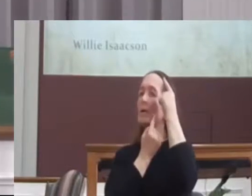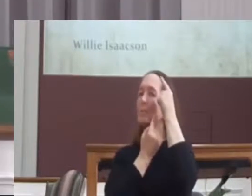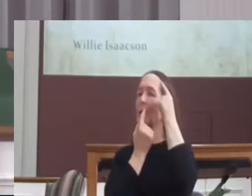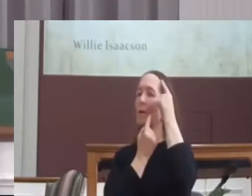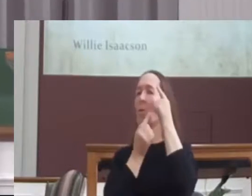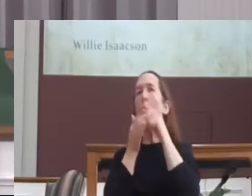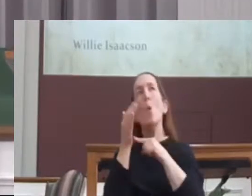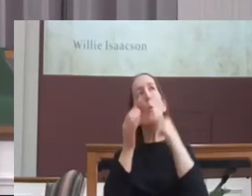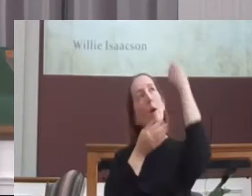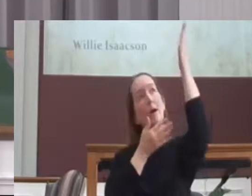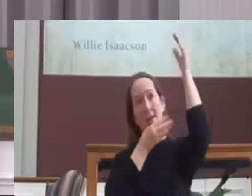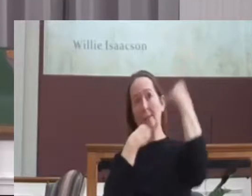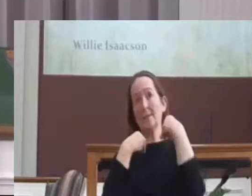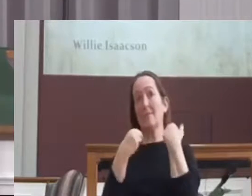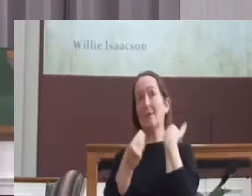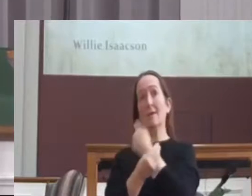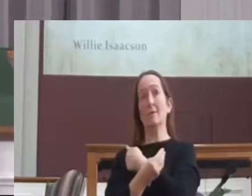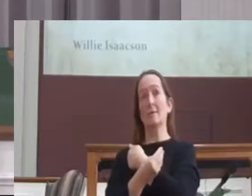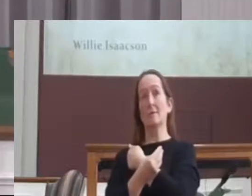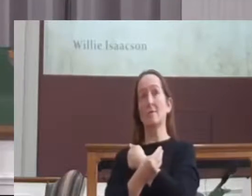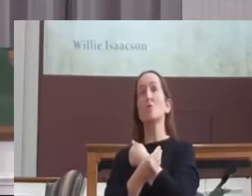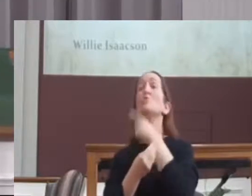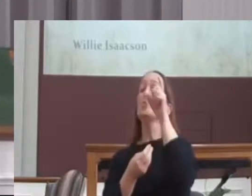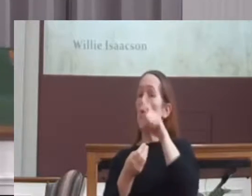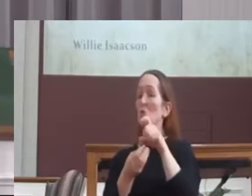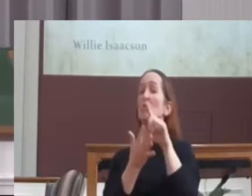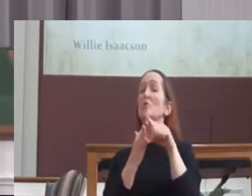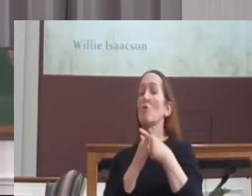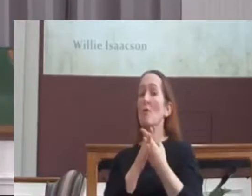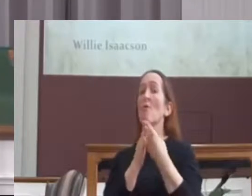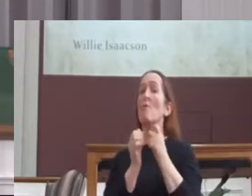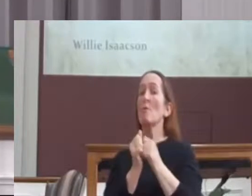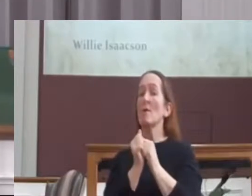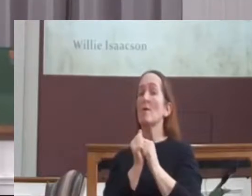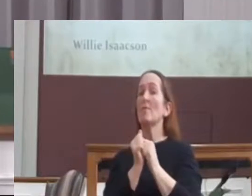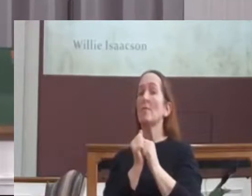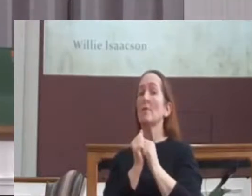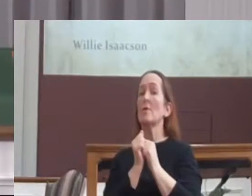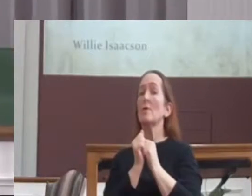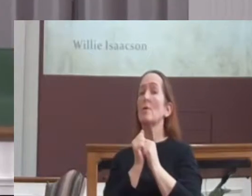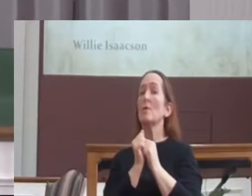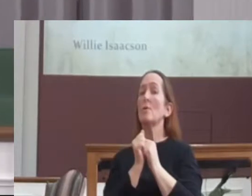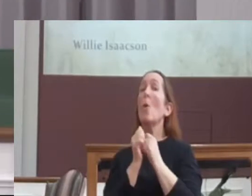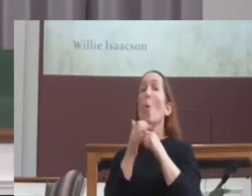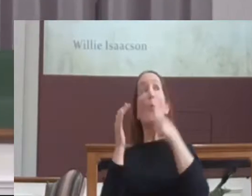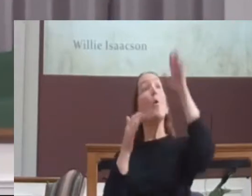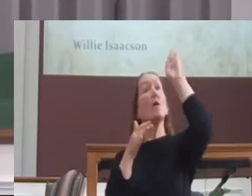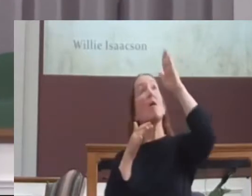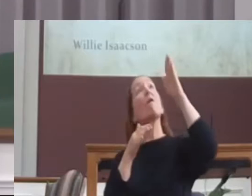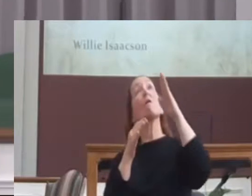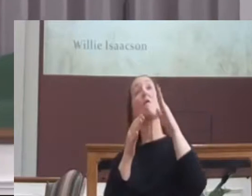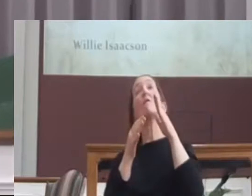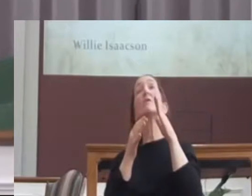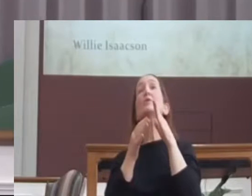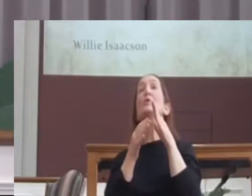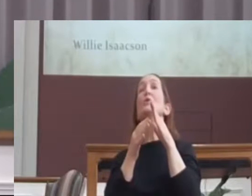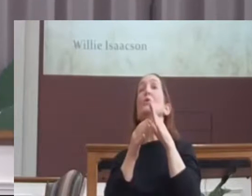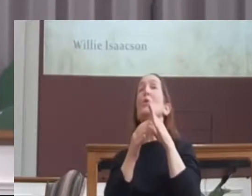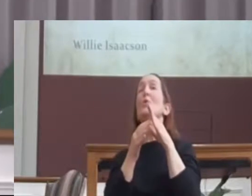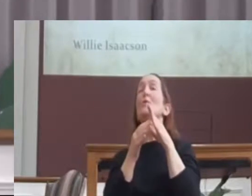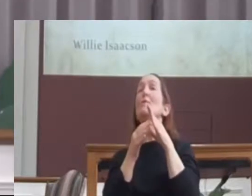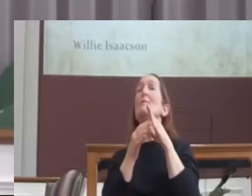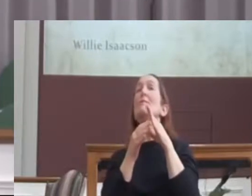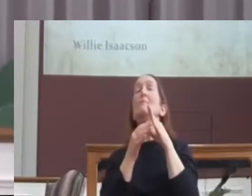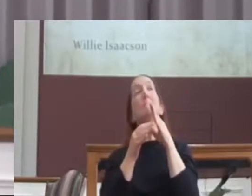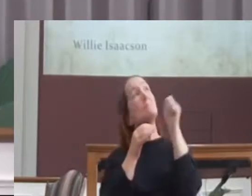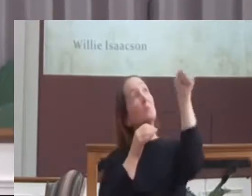ideas of rights this morning. And when we consider what God has entrusted to us, we should begin